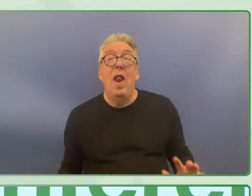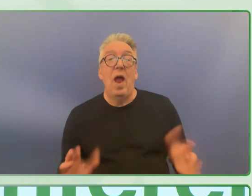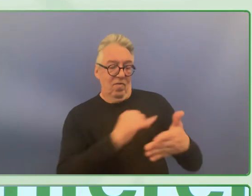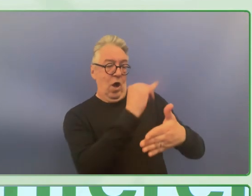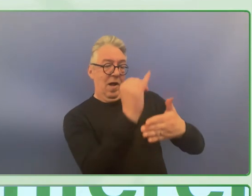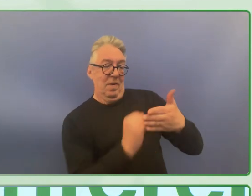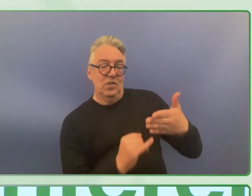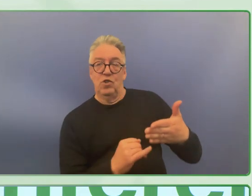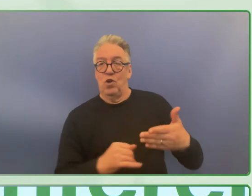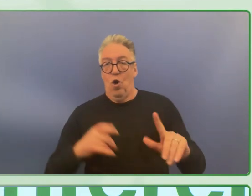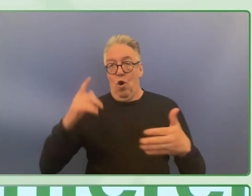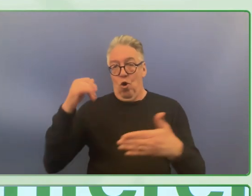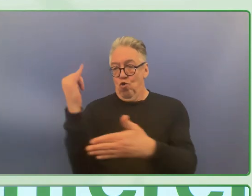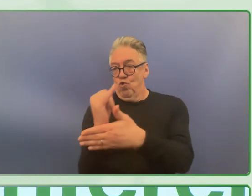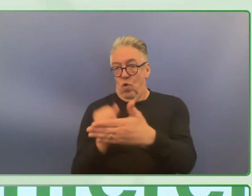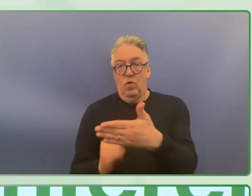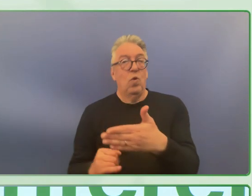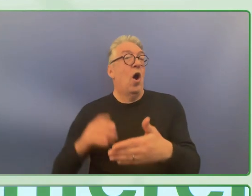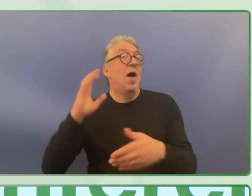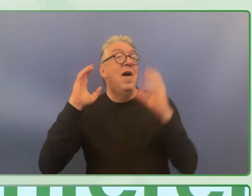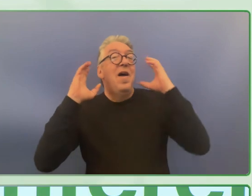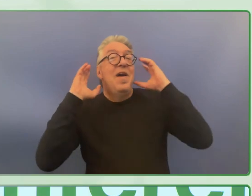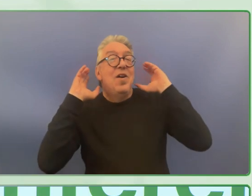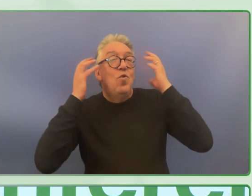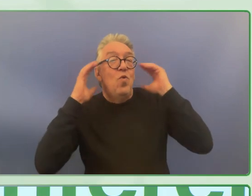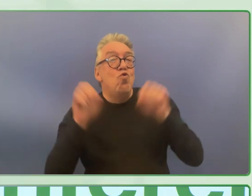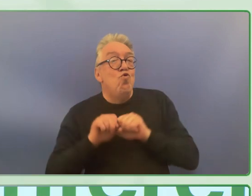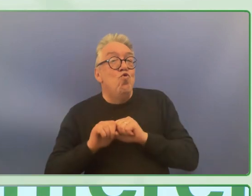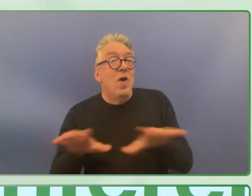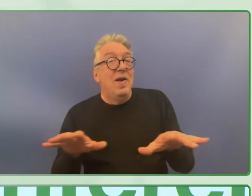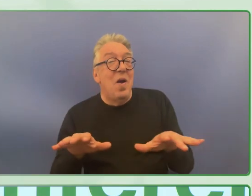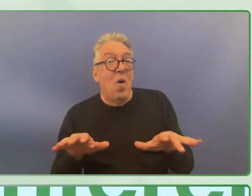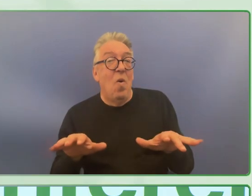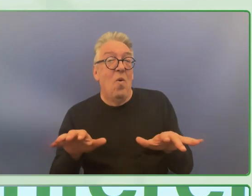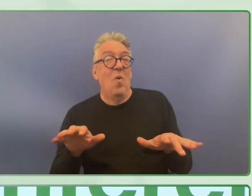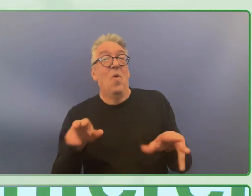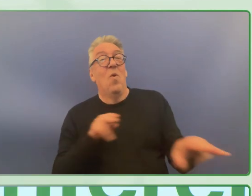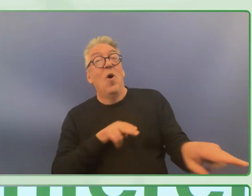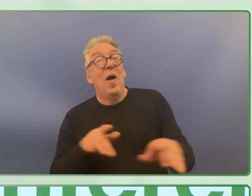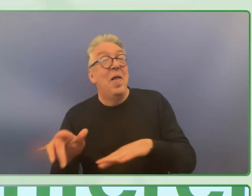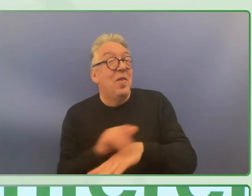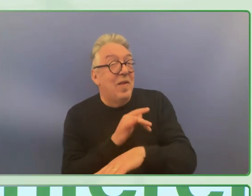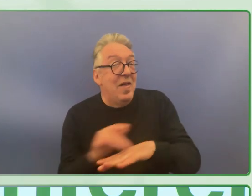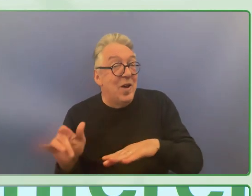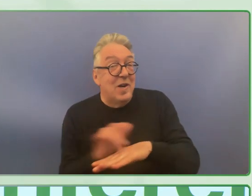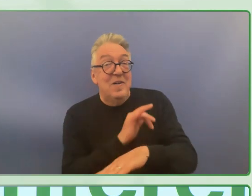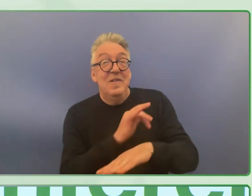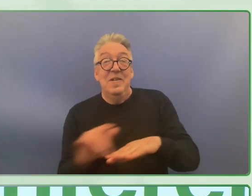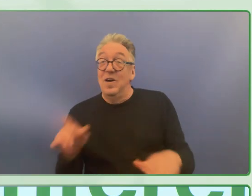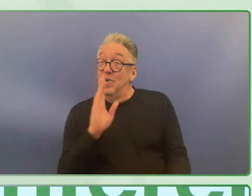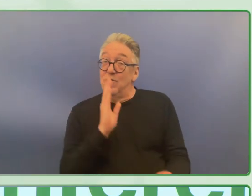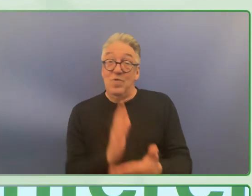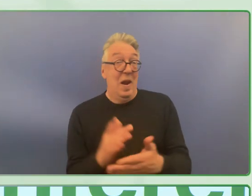and radio dramas that, if I may say so myself, are captivating and very exciting for young